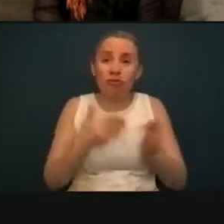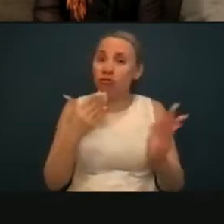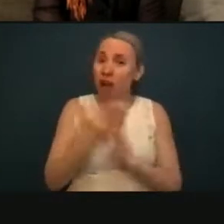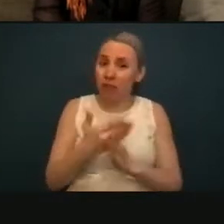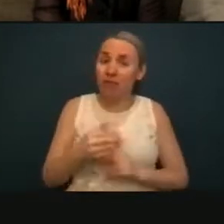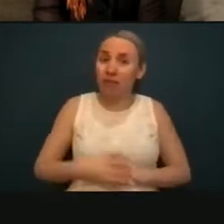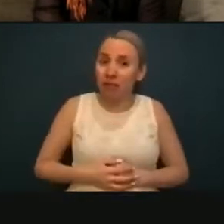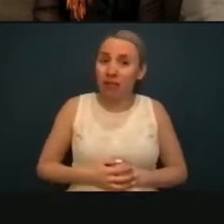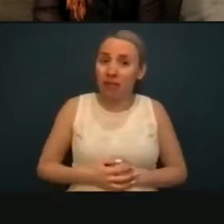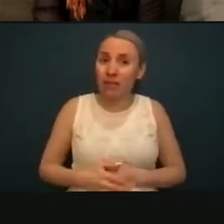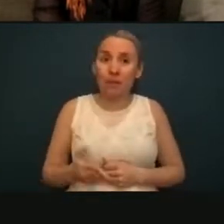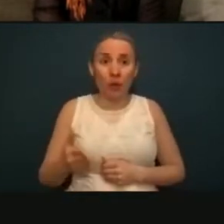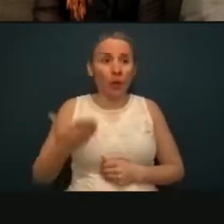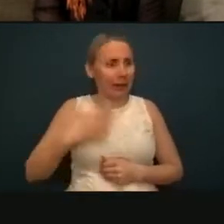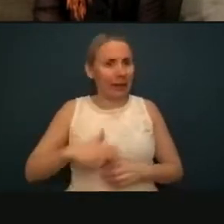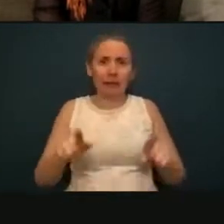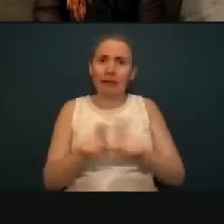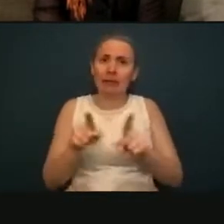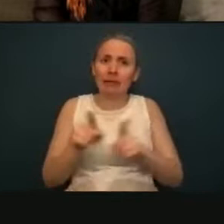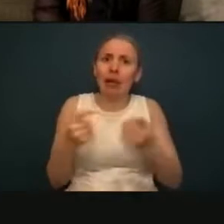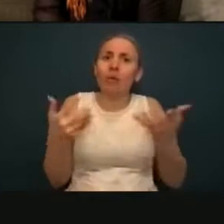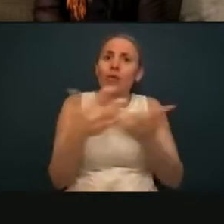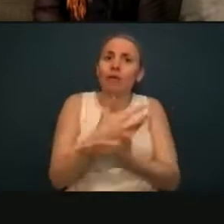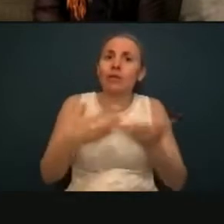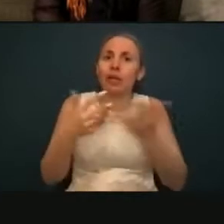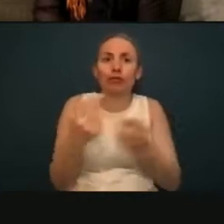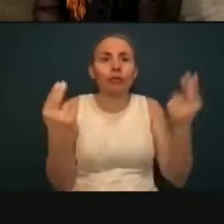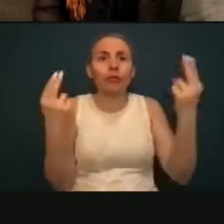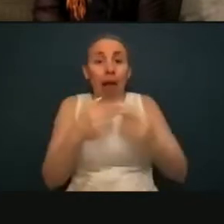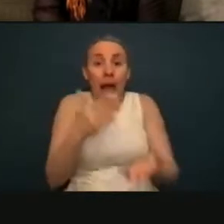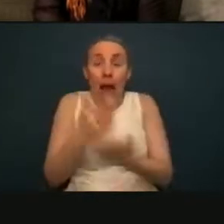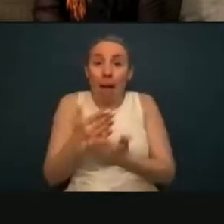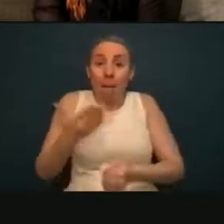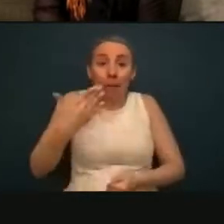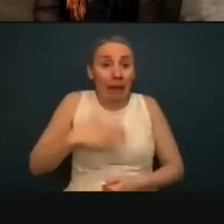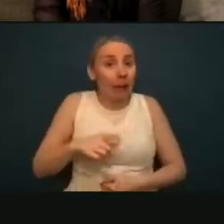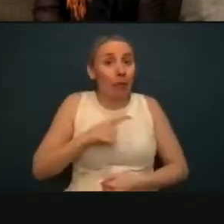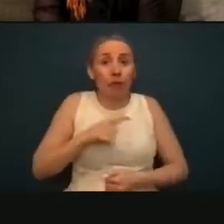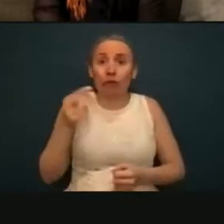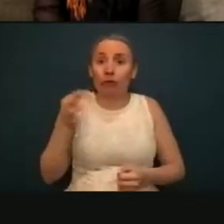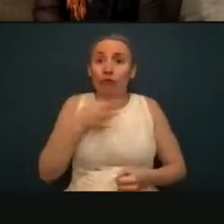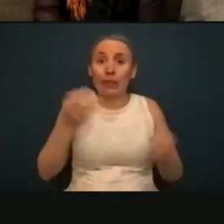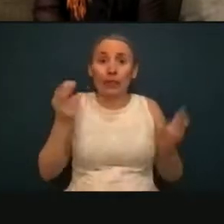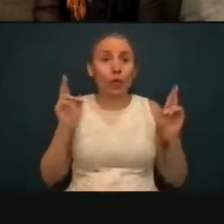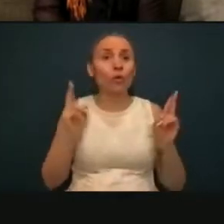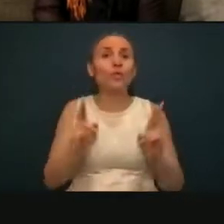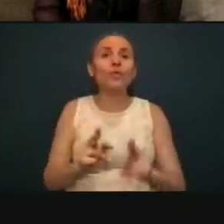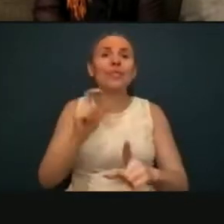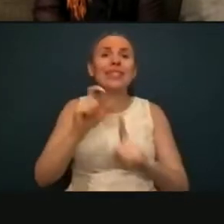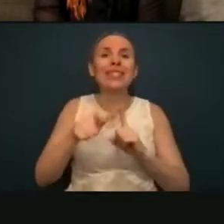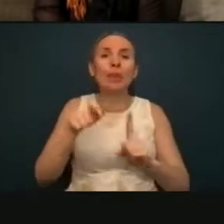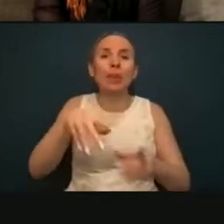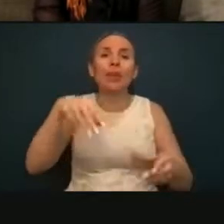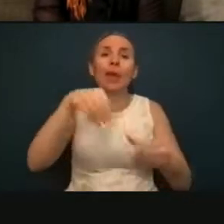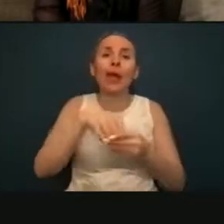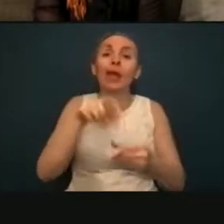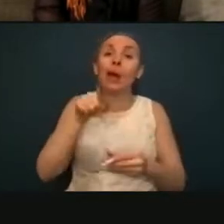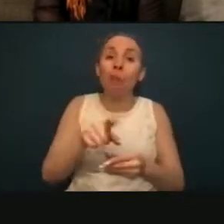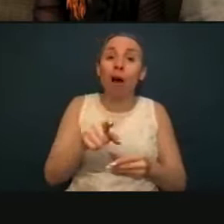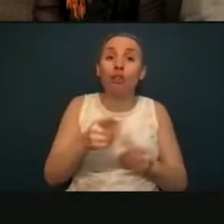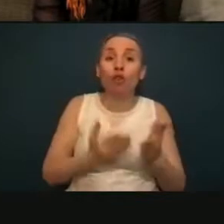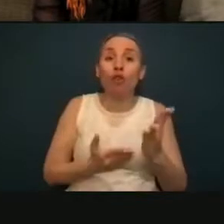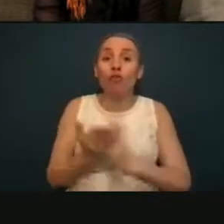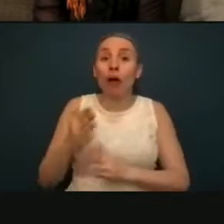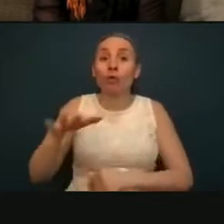these kind of discussions we're having tonight, but also conversations going on across the industry to ensure